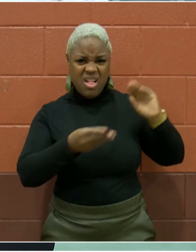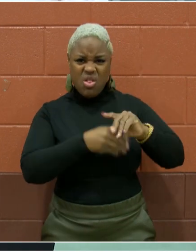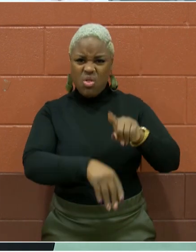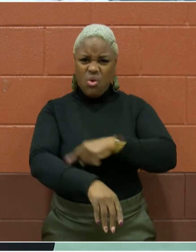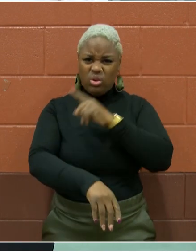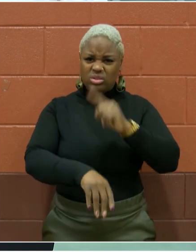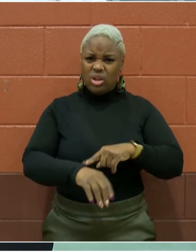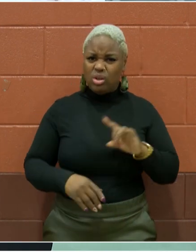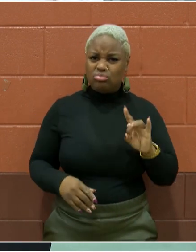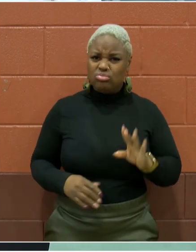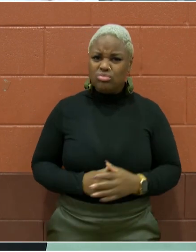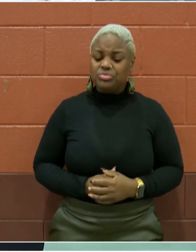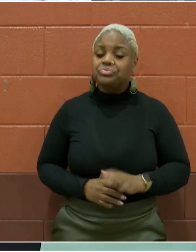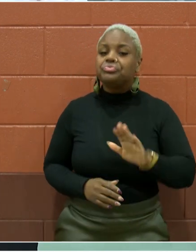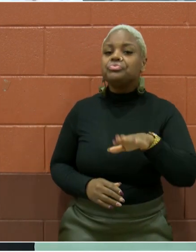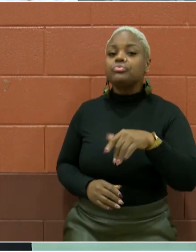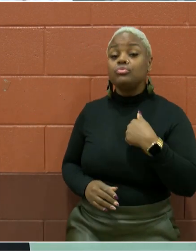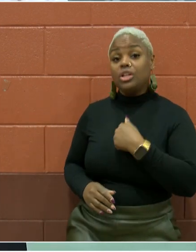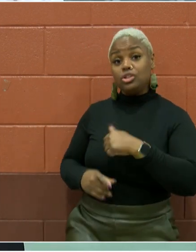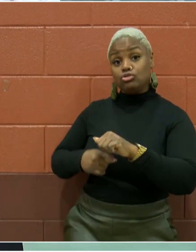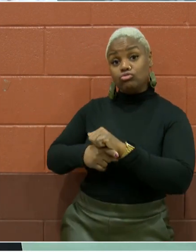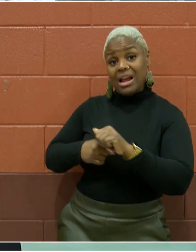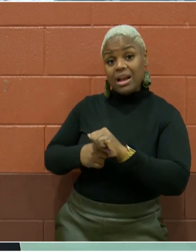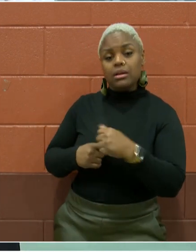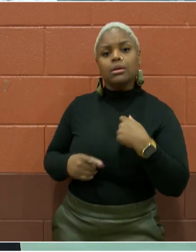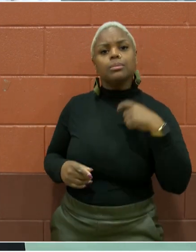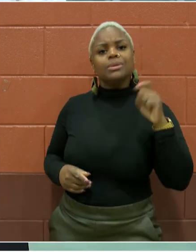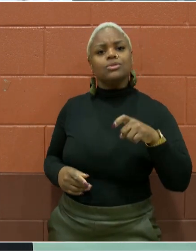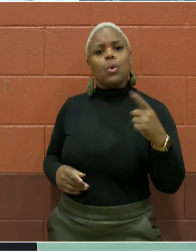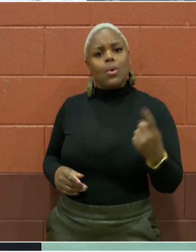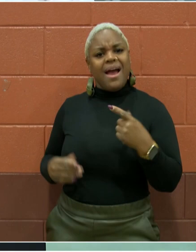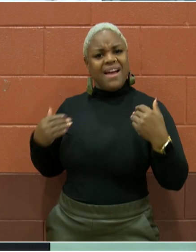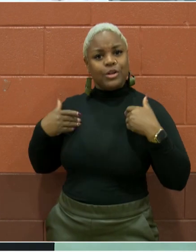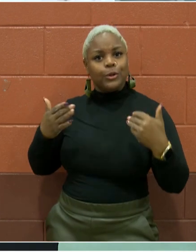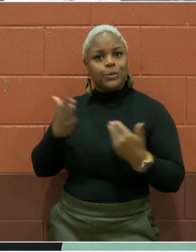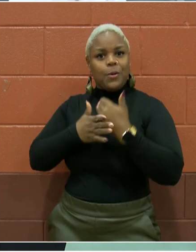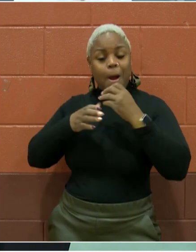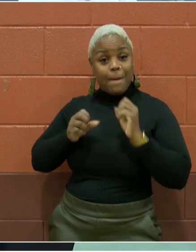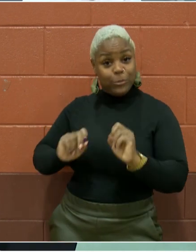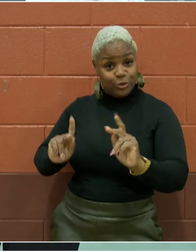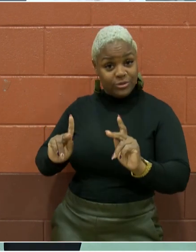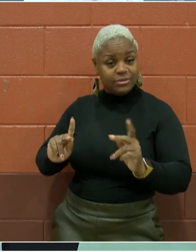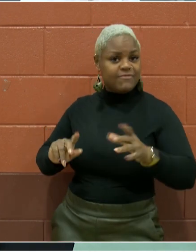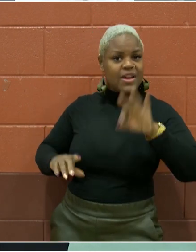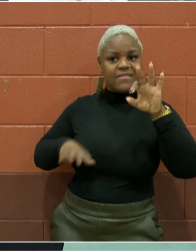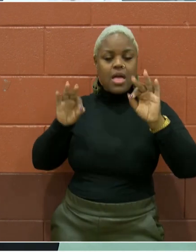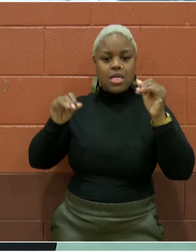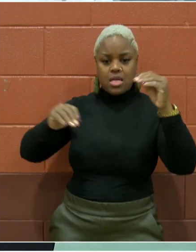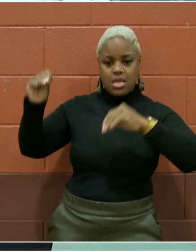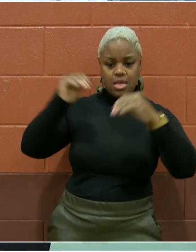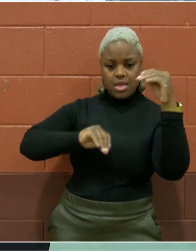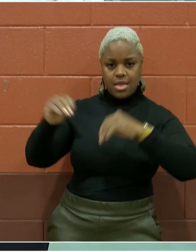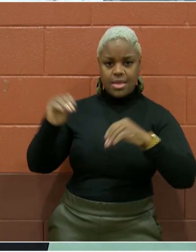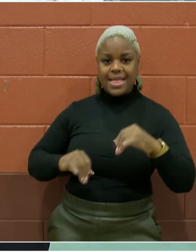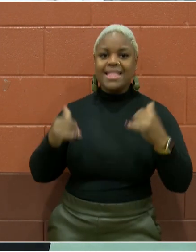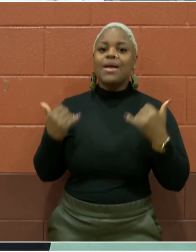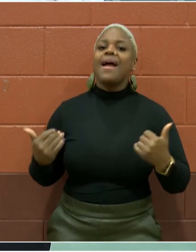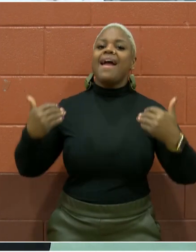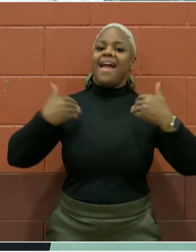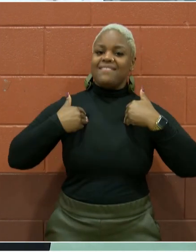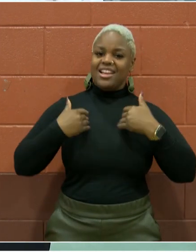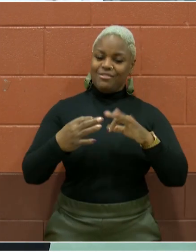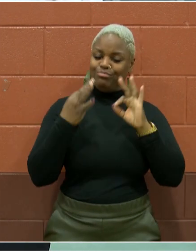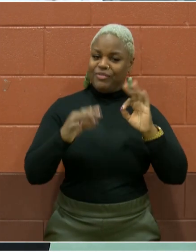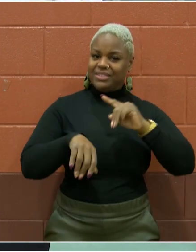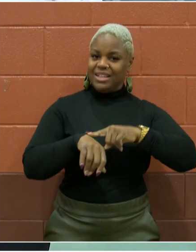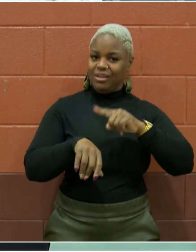in totality, we should always be looking for opportunities where we can increase and enhance our training. And right now is the time that we've partnered, if